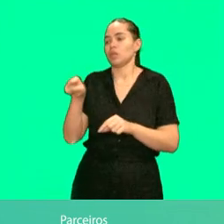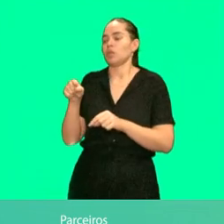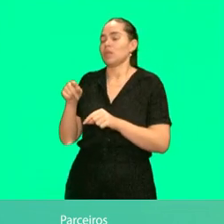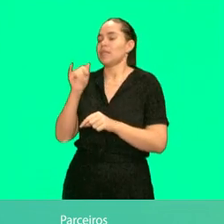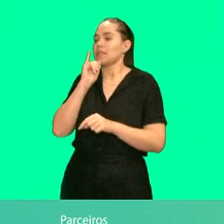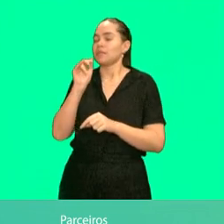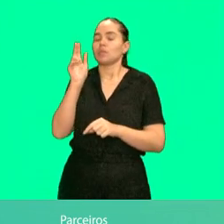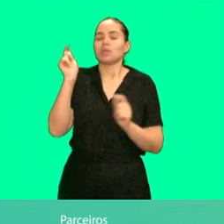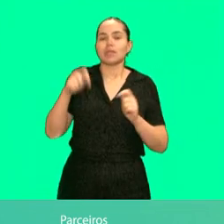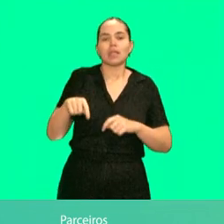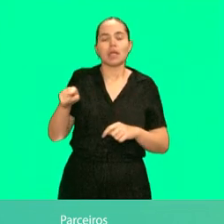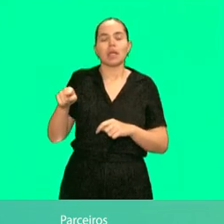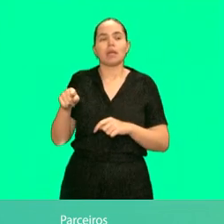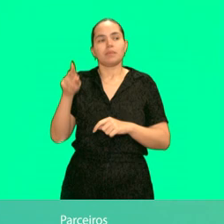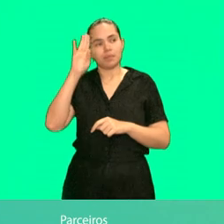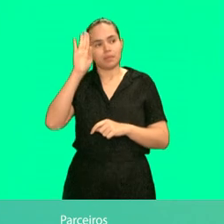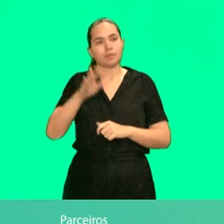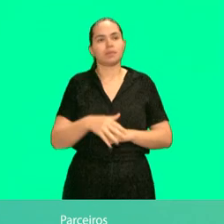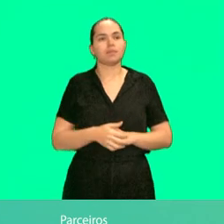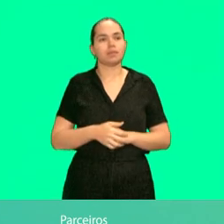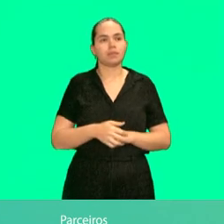and the high